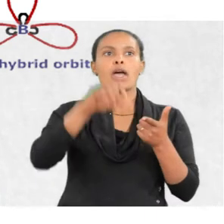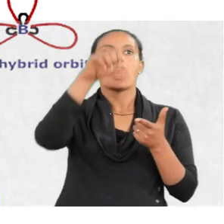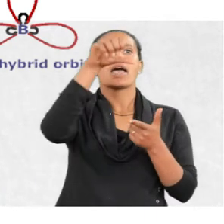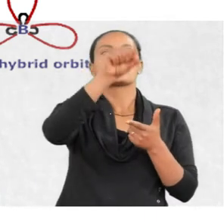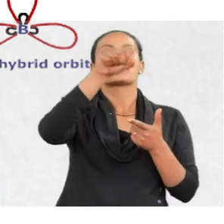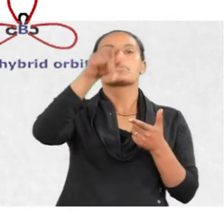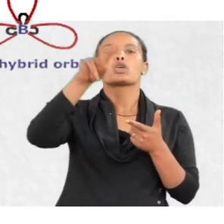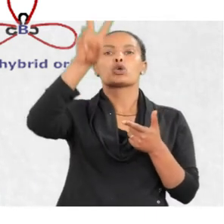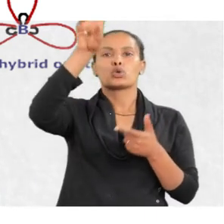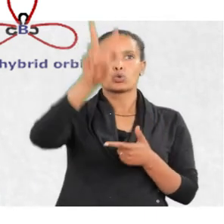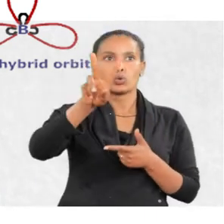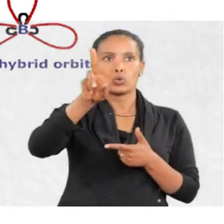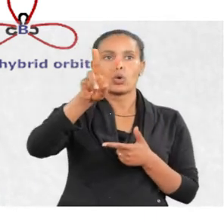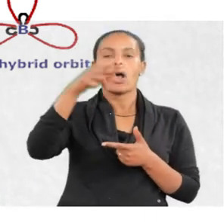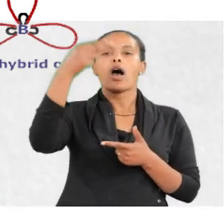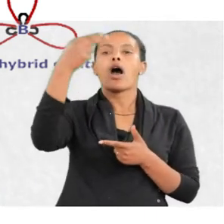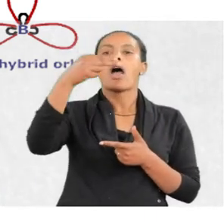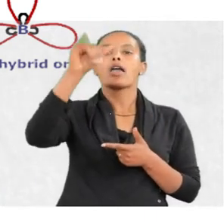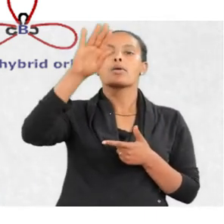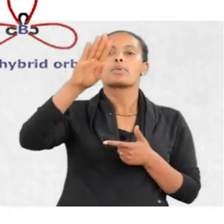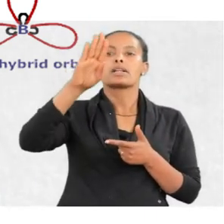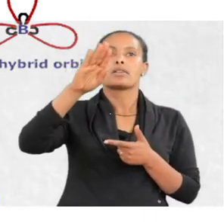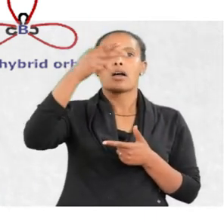SP2 hybrid orbitals.